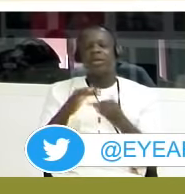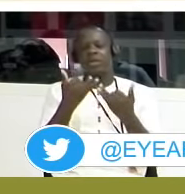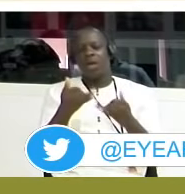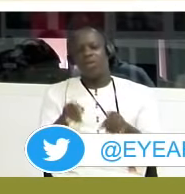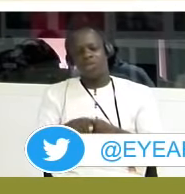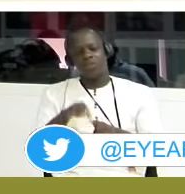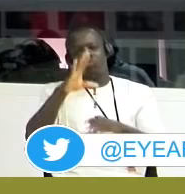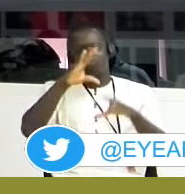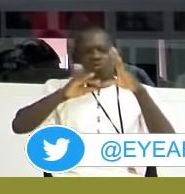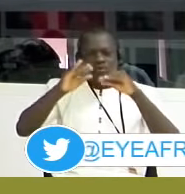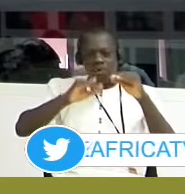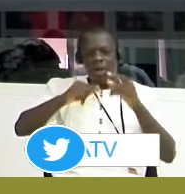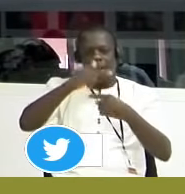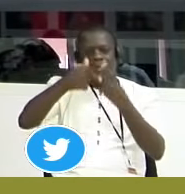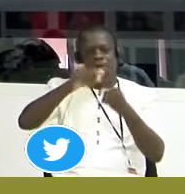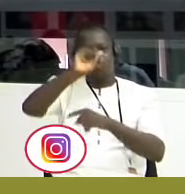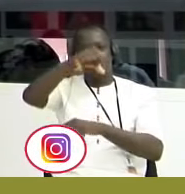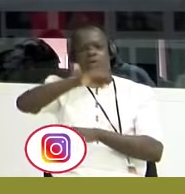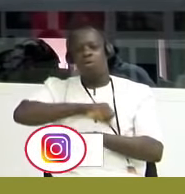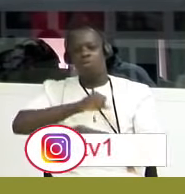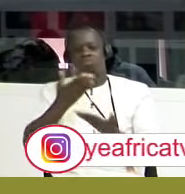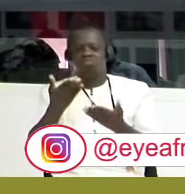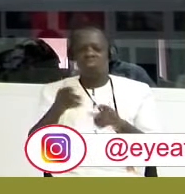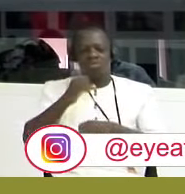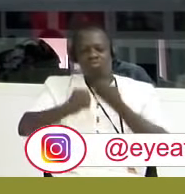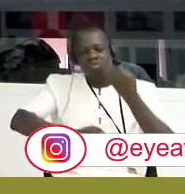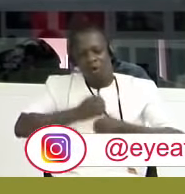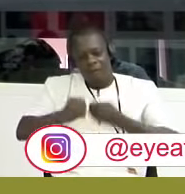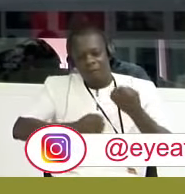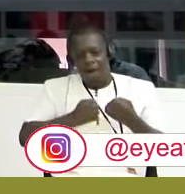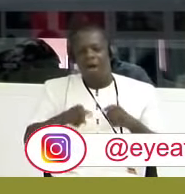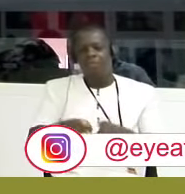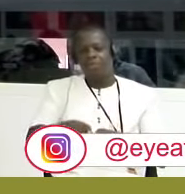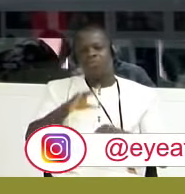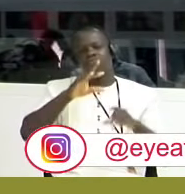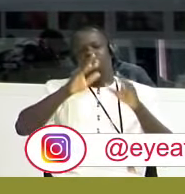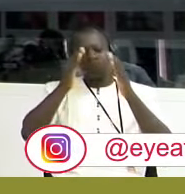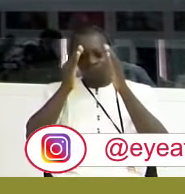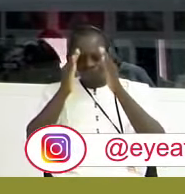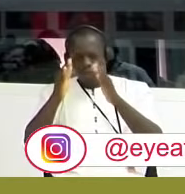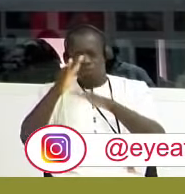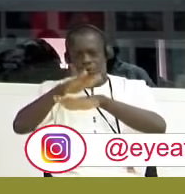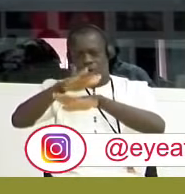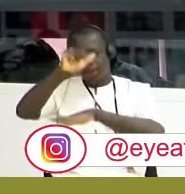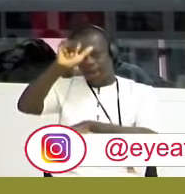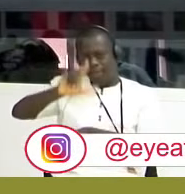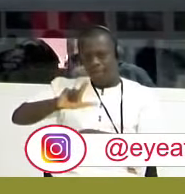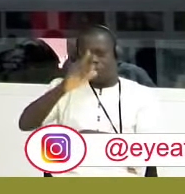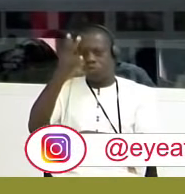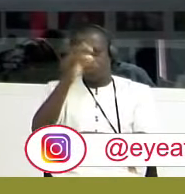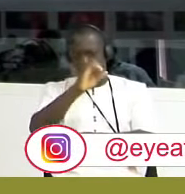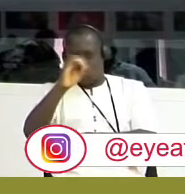your victimization, and then we will focus on the April 2000 incident.